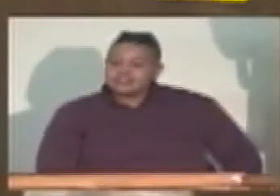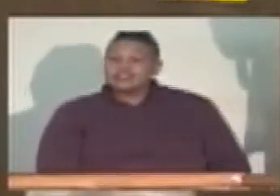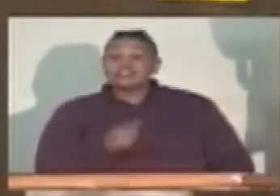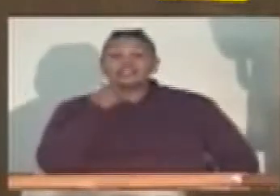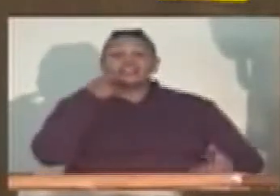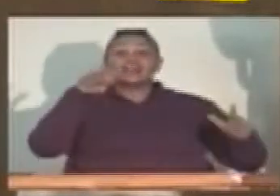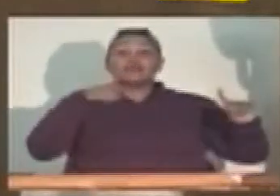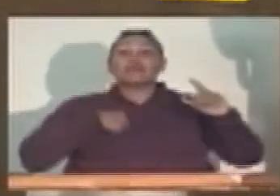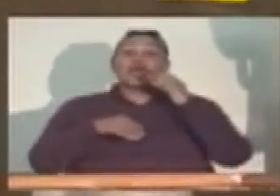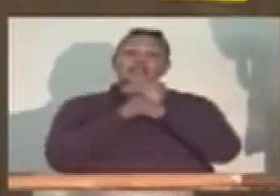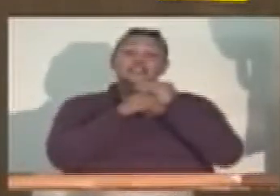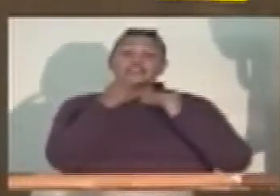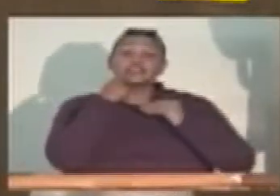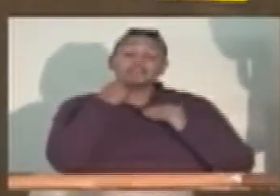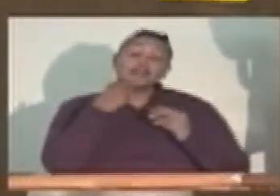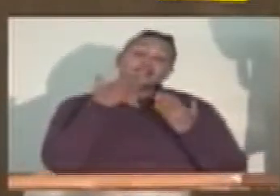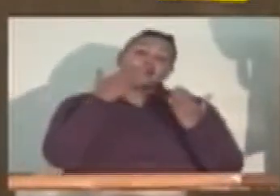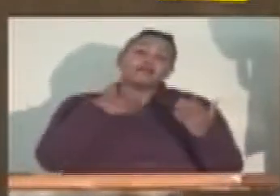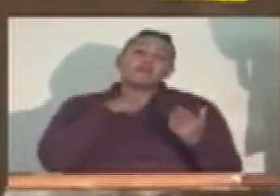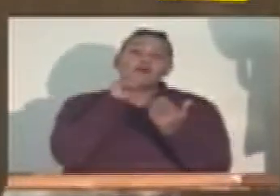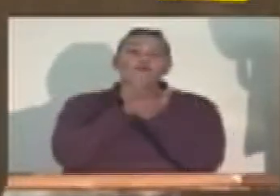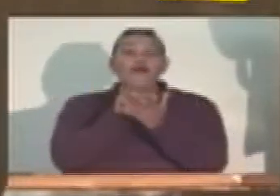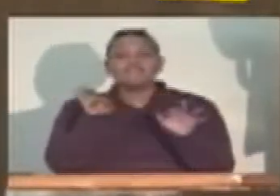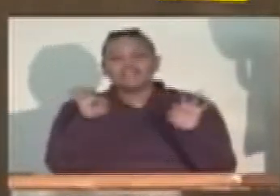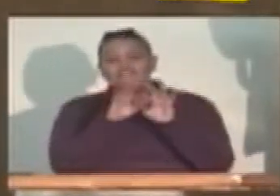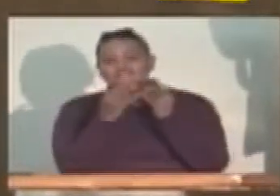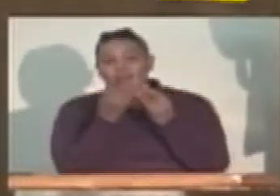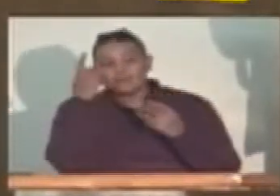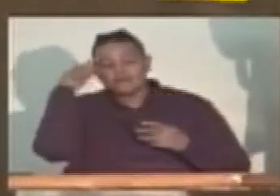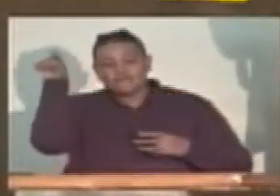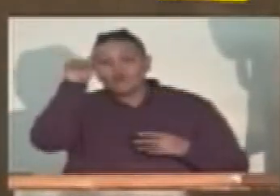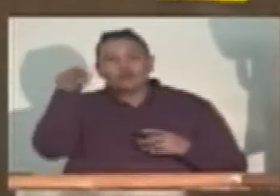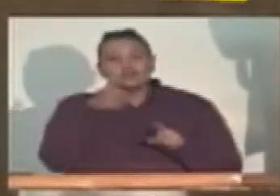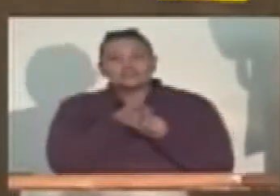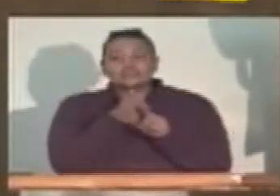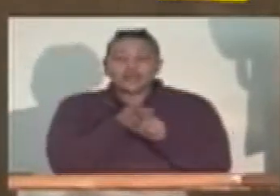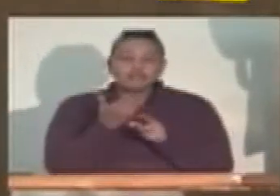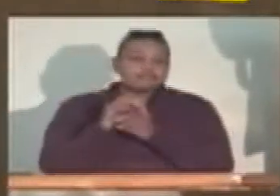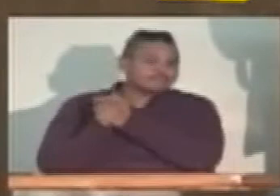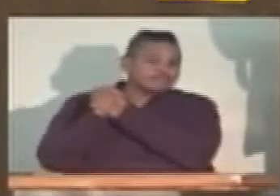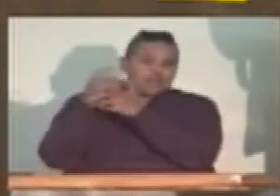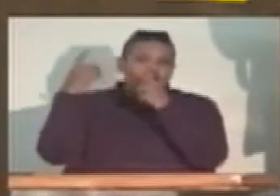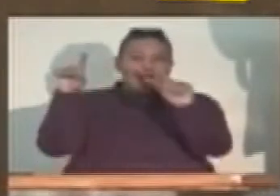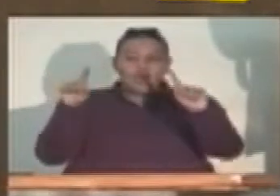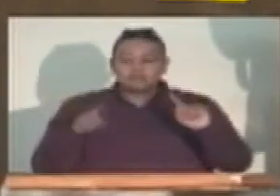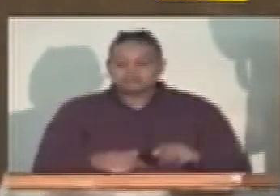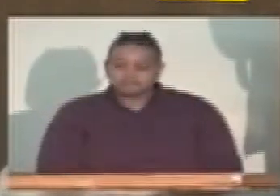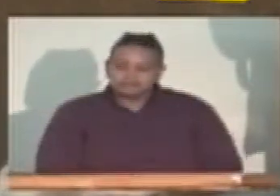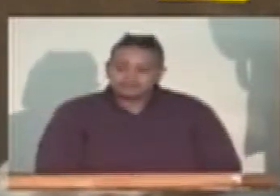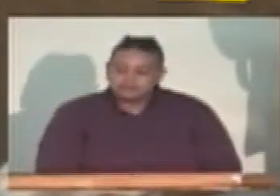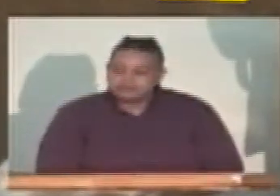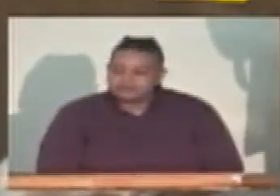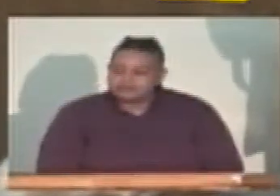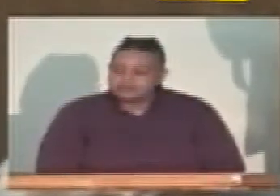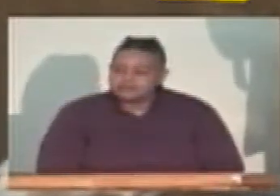Let me also thank my wife and family for the tremendous support they have given me during this time.